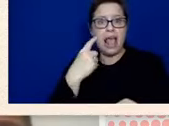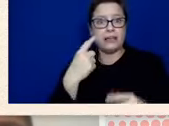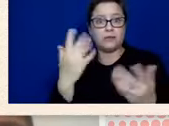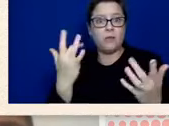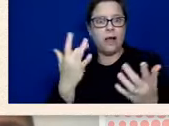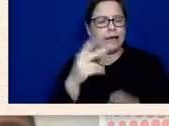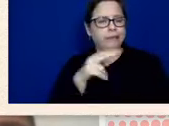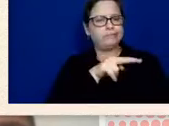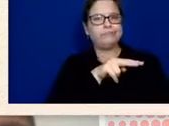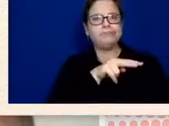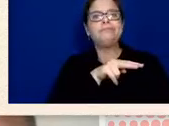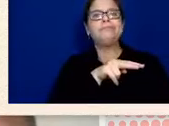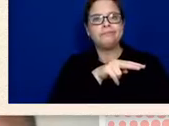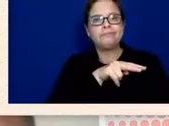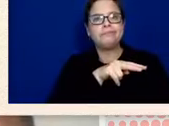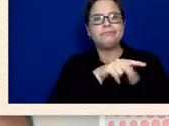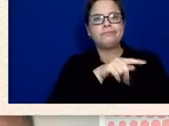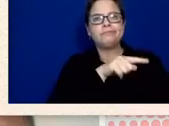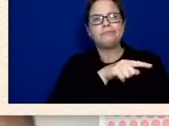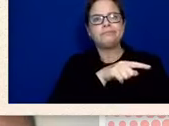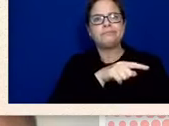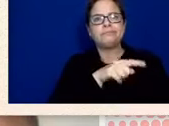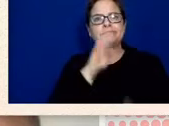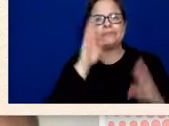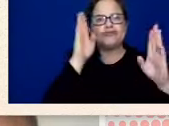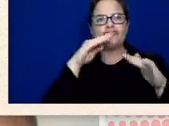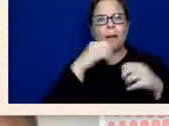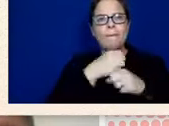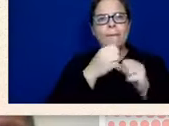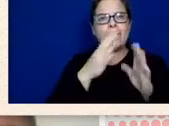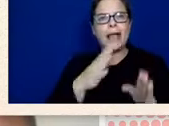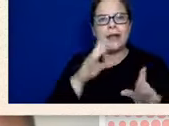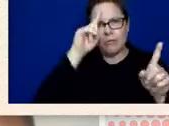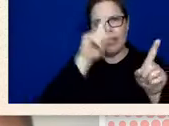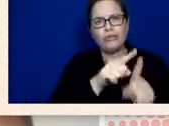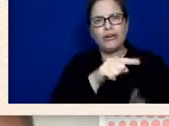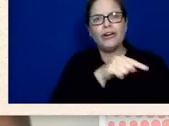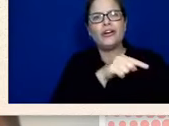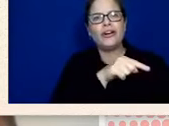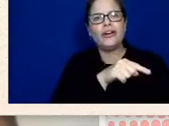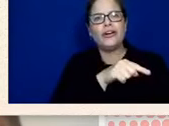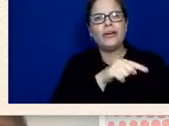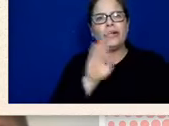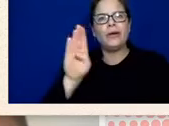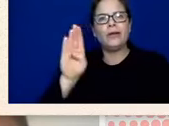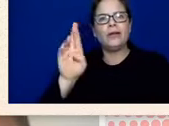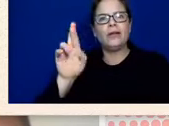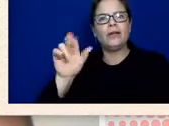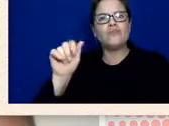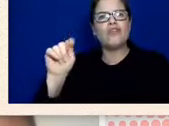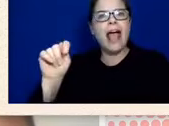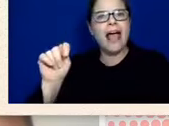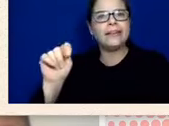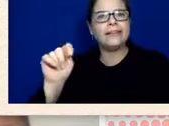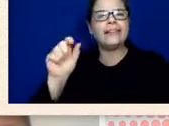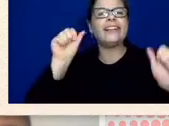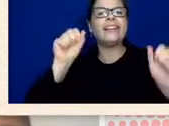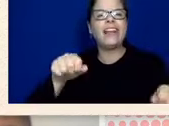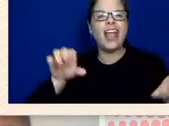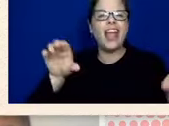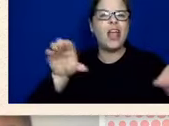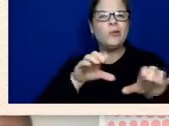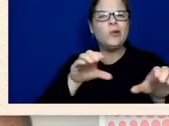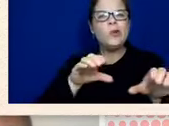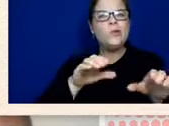this little troublemaker, little brat that thinks that he can get away with stuff. But I just didn't